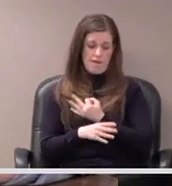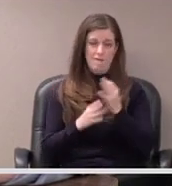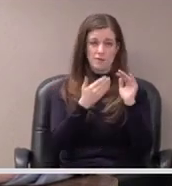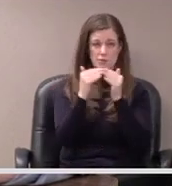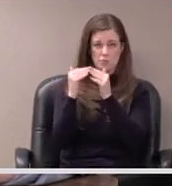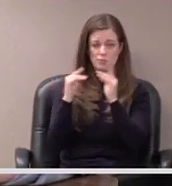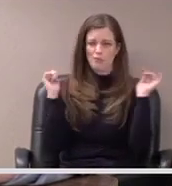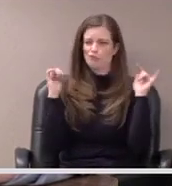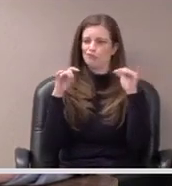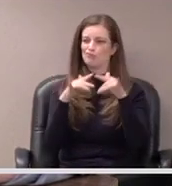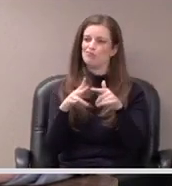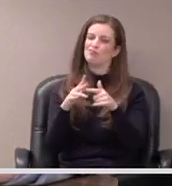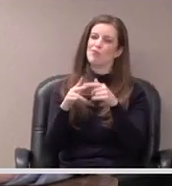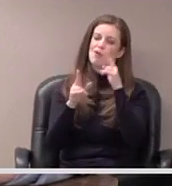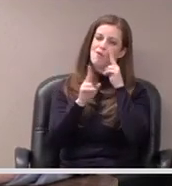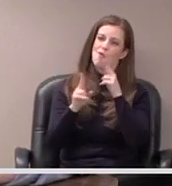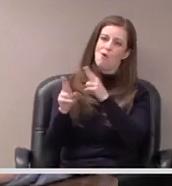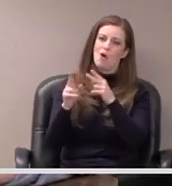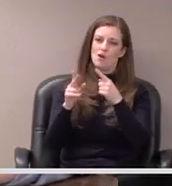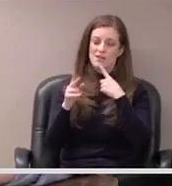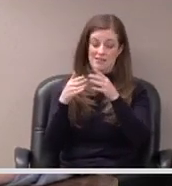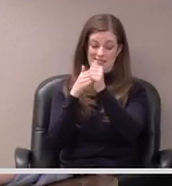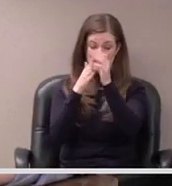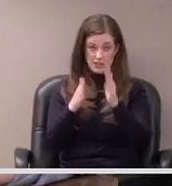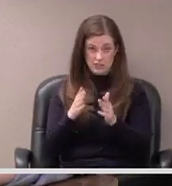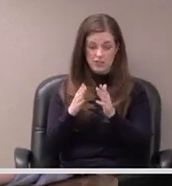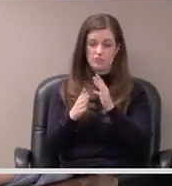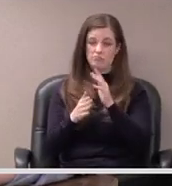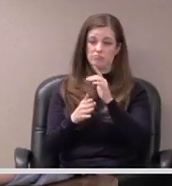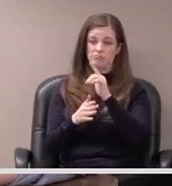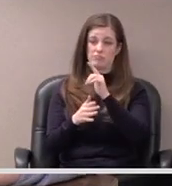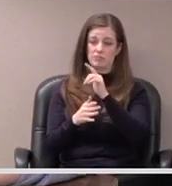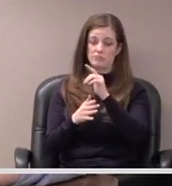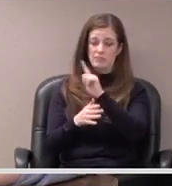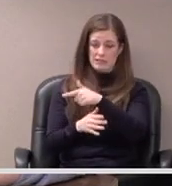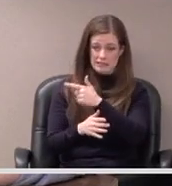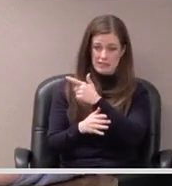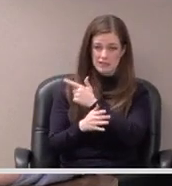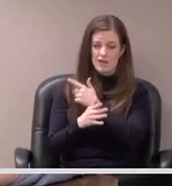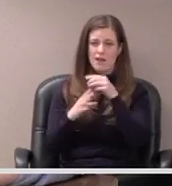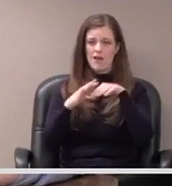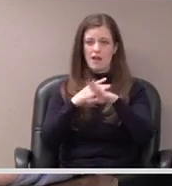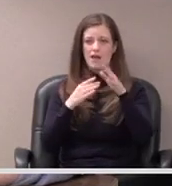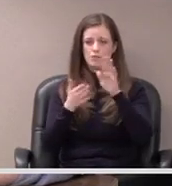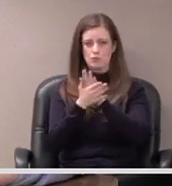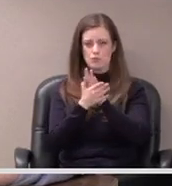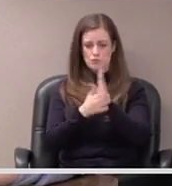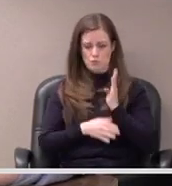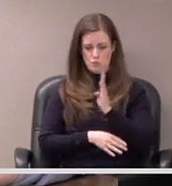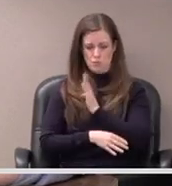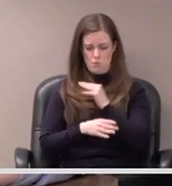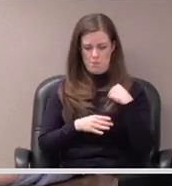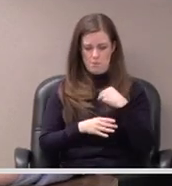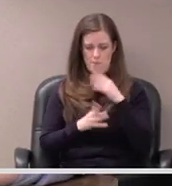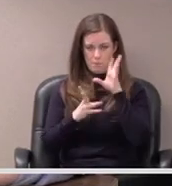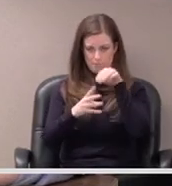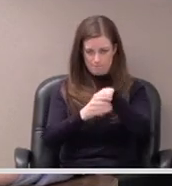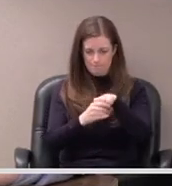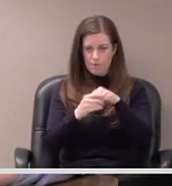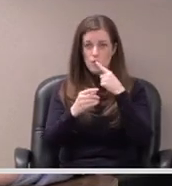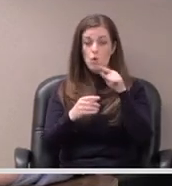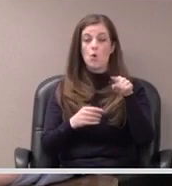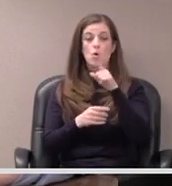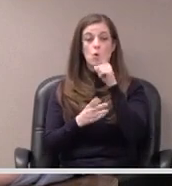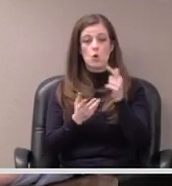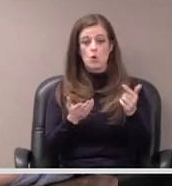to honor the outstanding leadership, dedication, and contributions of our school board members. Members of the Jefferson County Board of Education